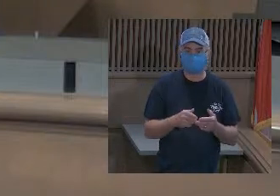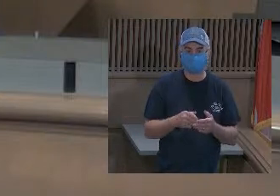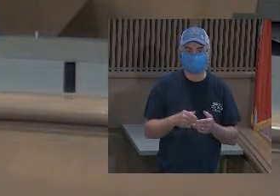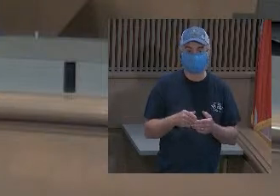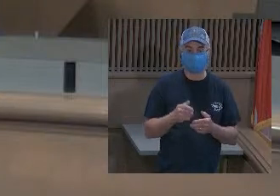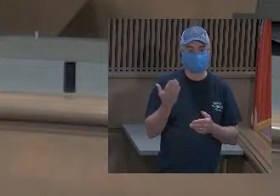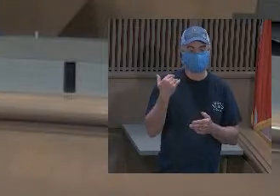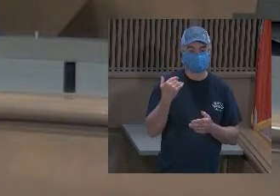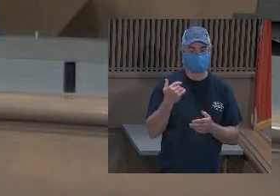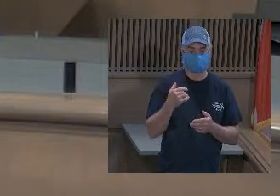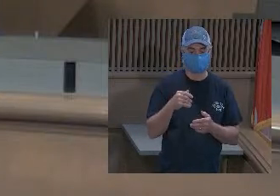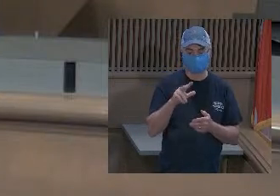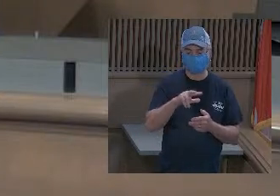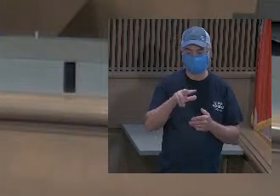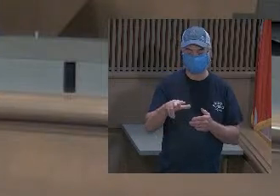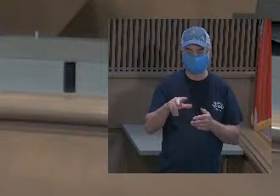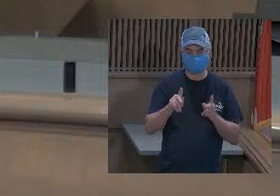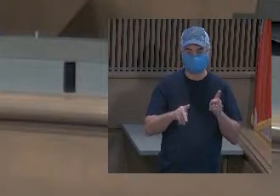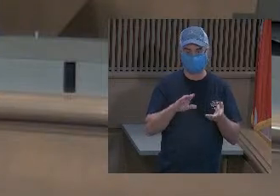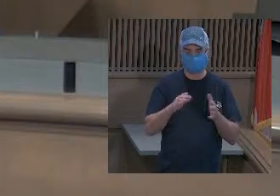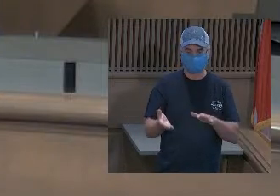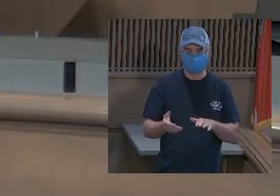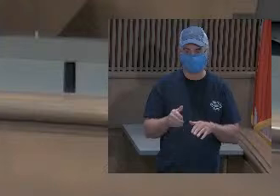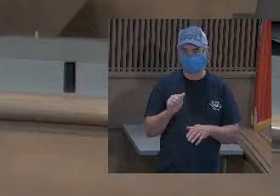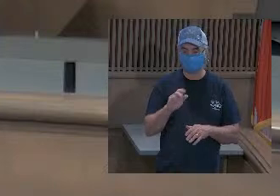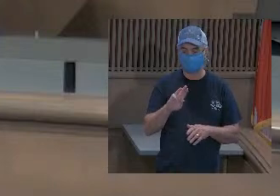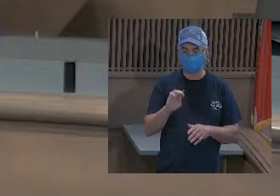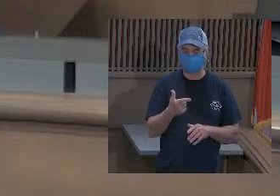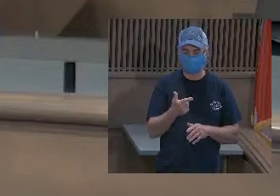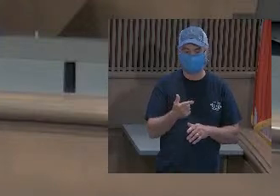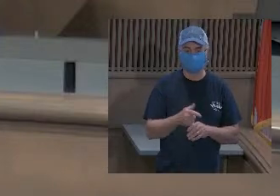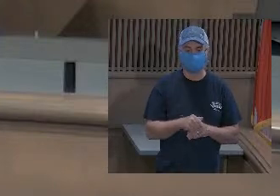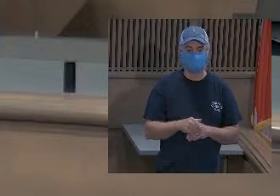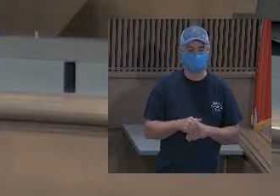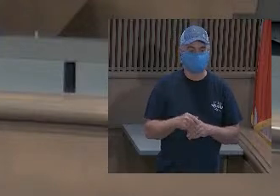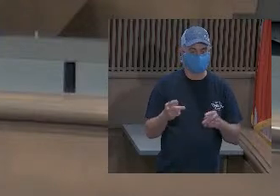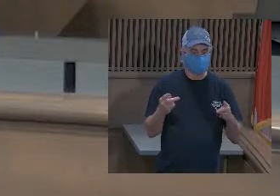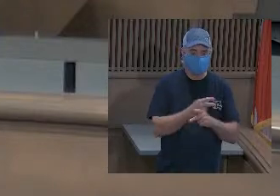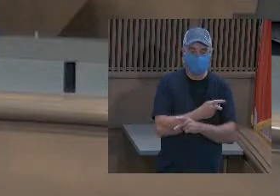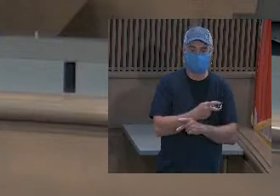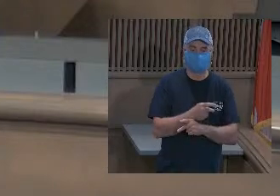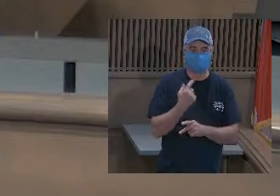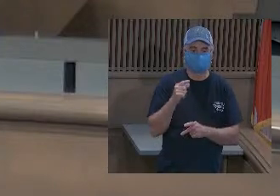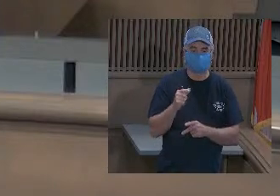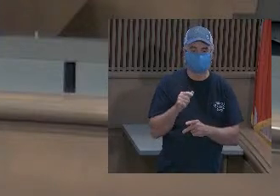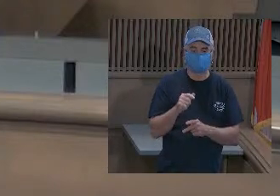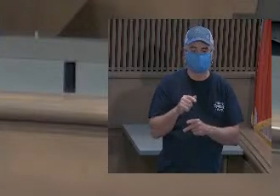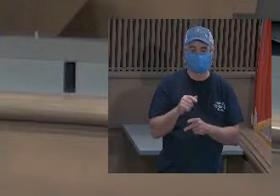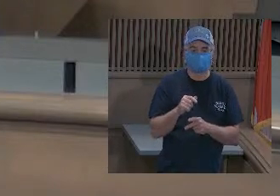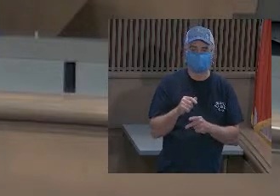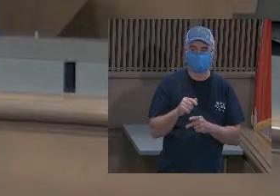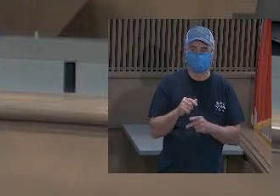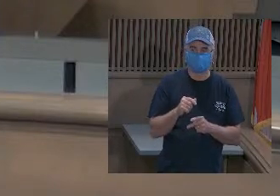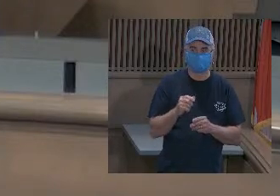August was the worst month for the entire pandemic in terms of our overall admissions.